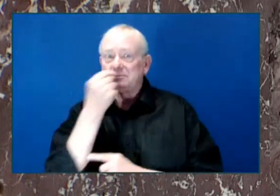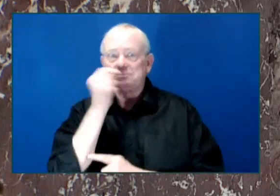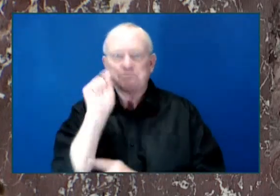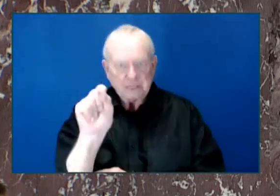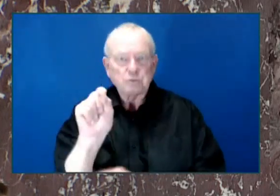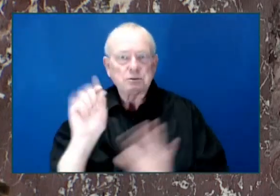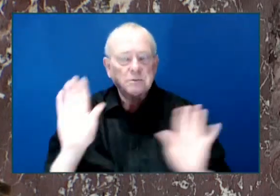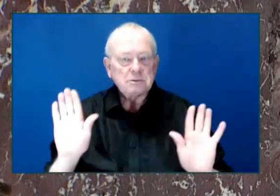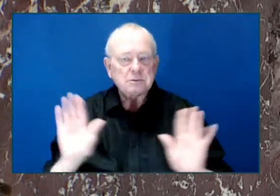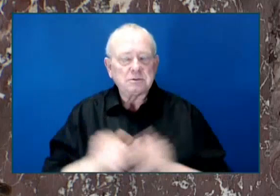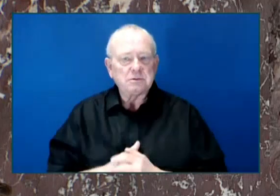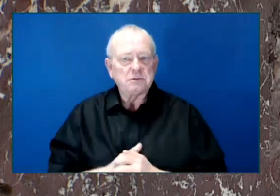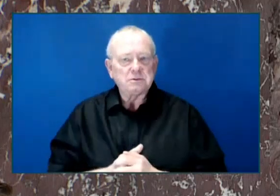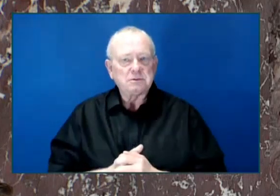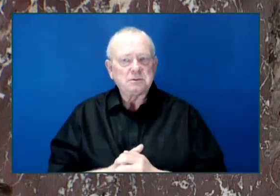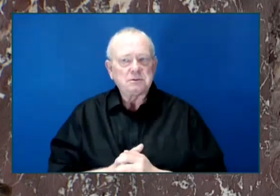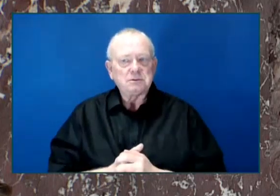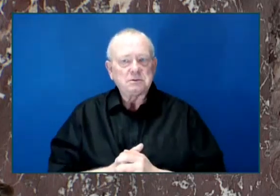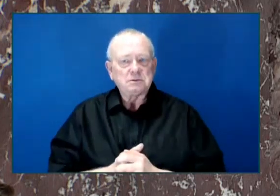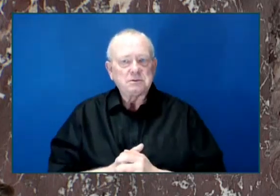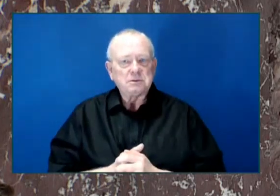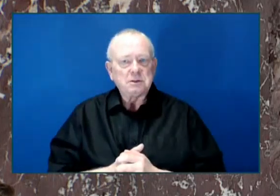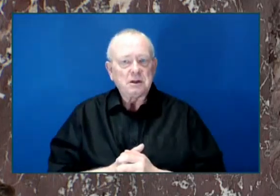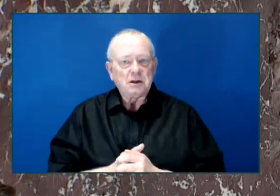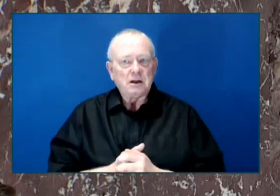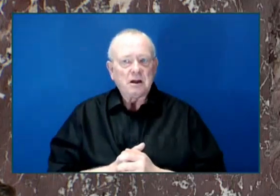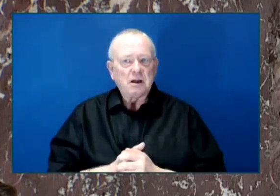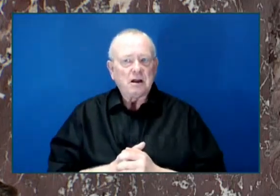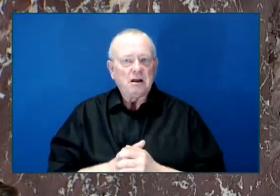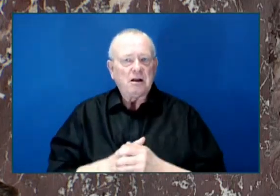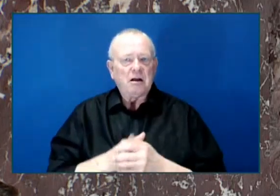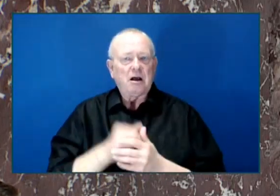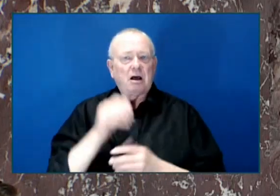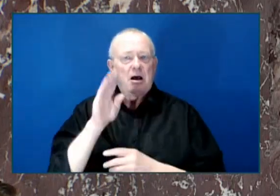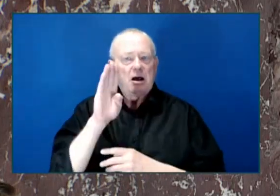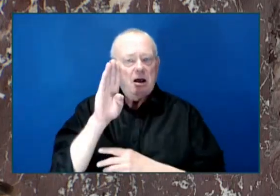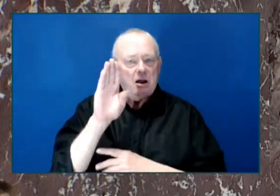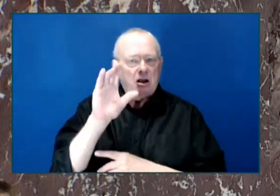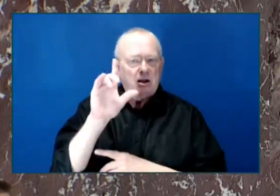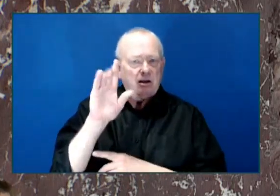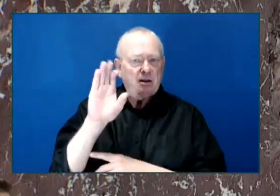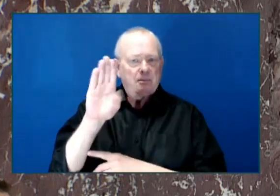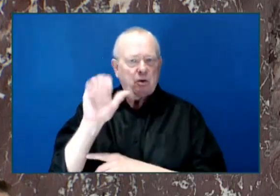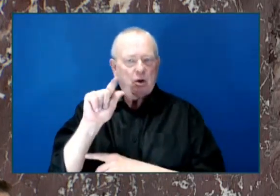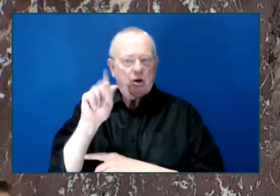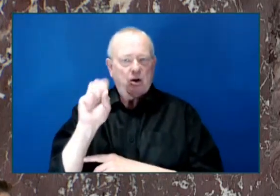There was 400 clauses that this government invoked closure on, and newsflash for the Premier,